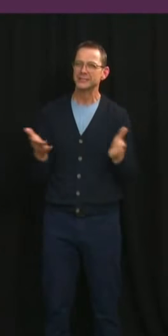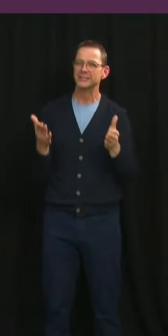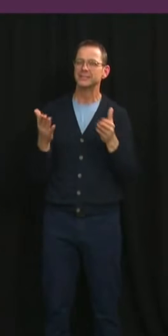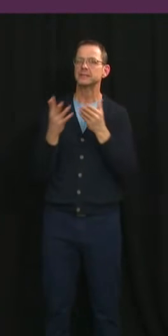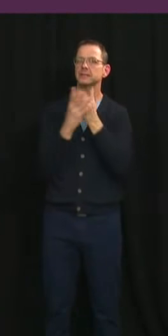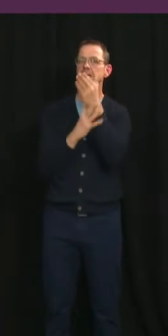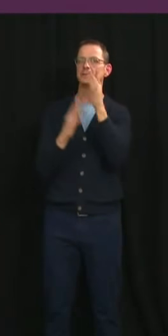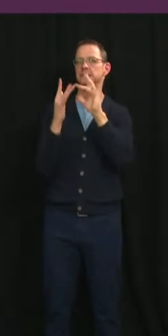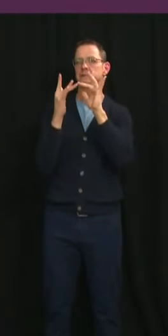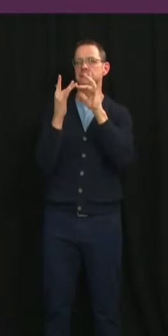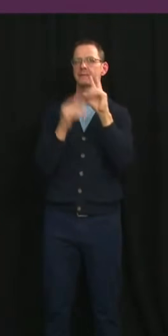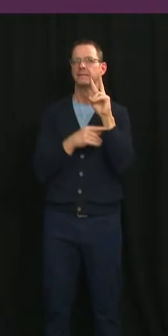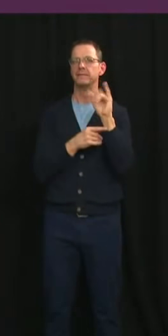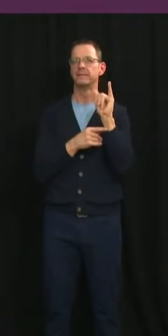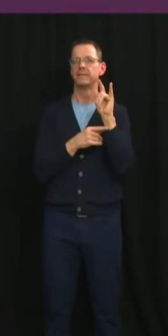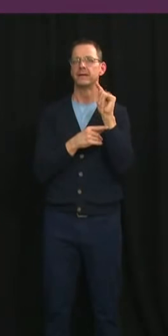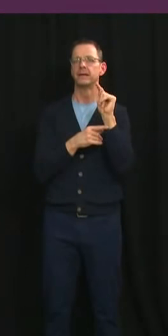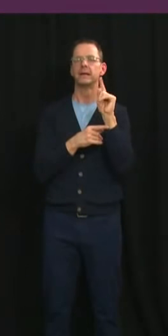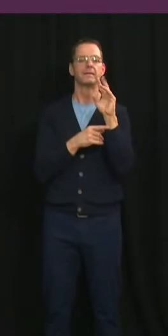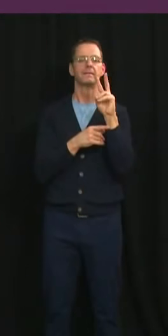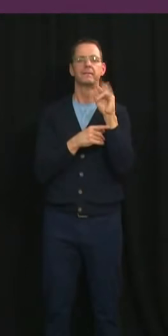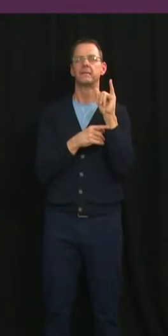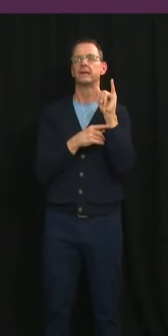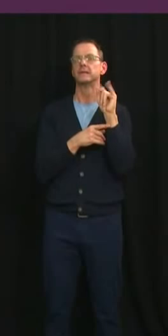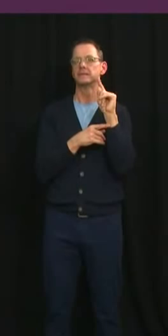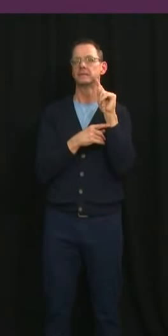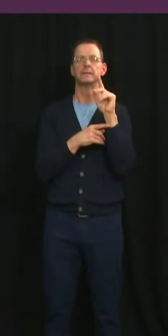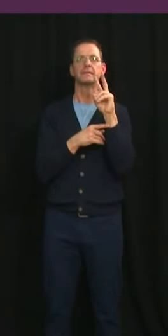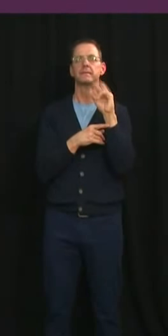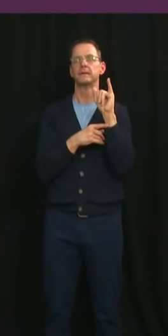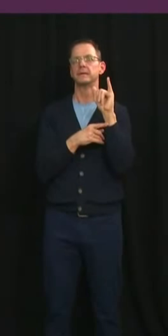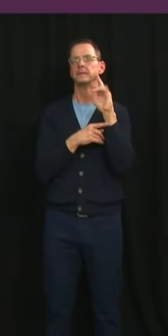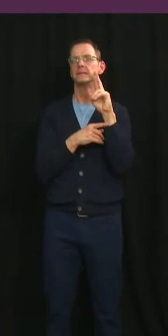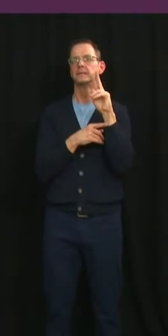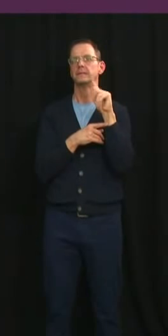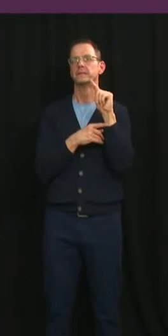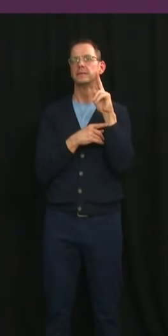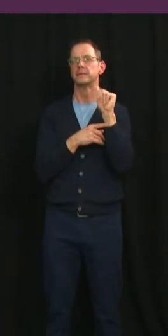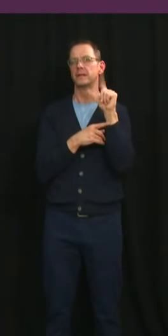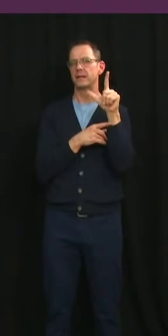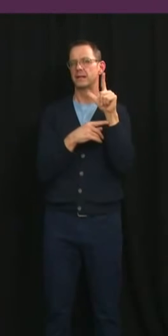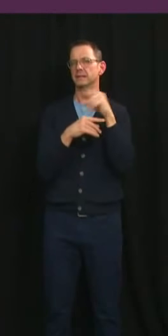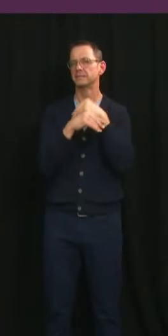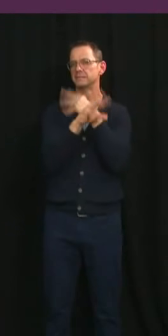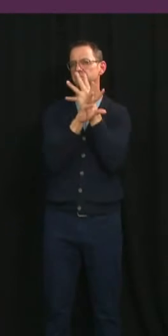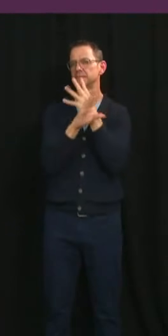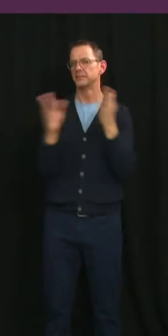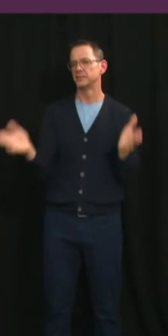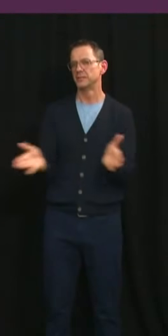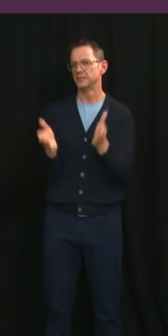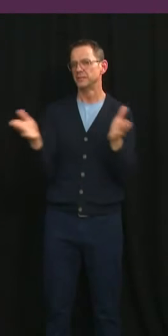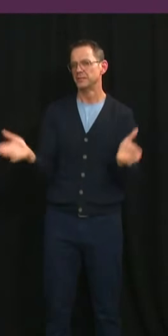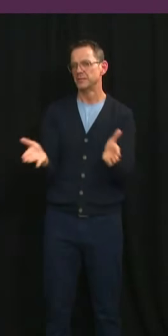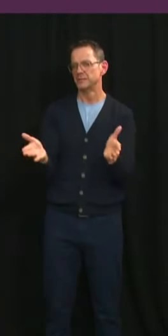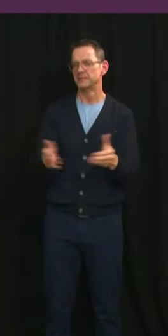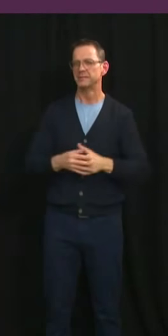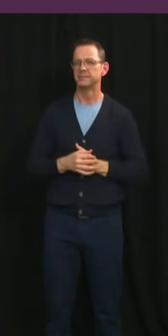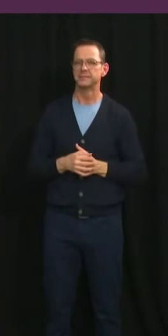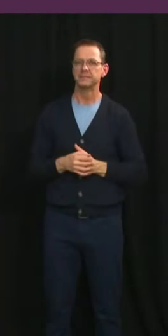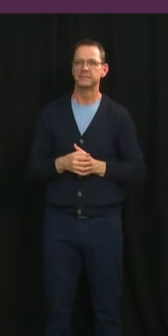to personal and wellness services like hair salons, nail salons, massage, tattoos, and